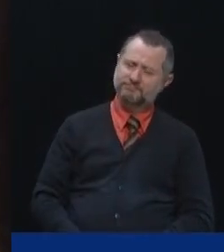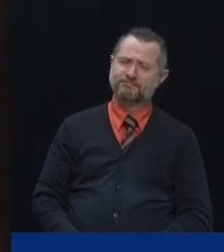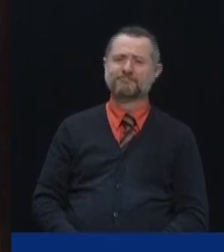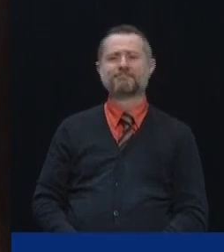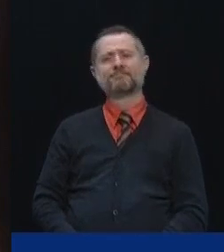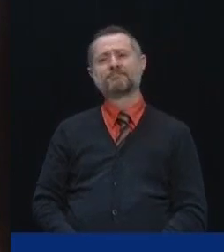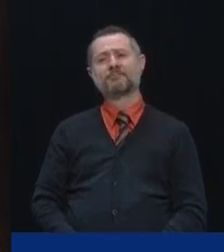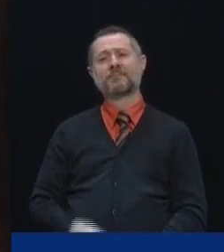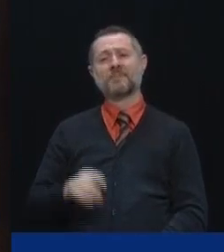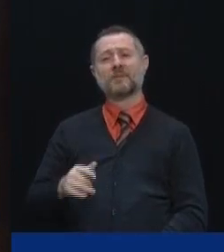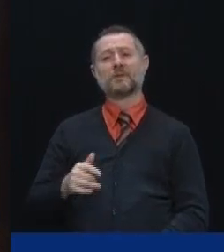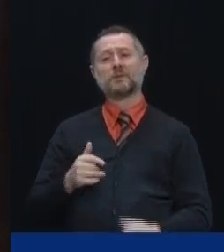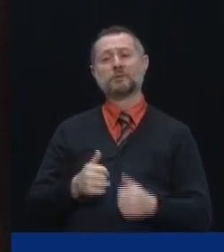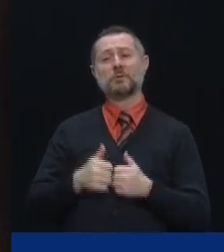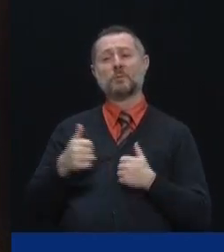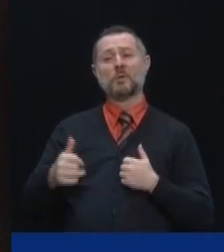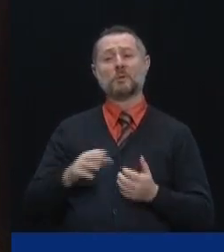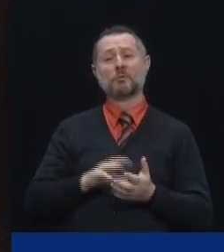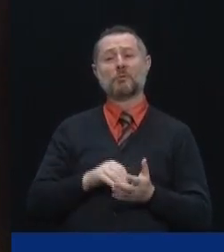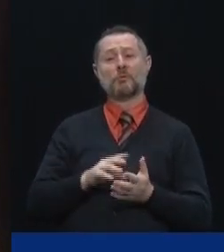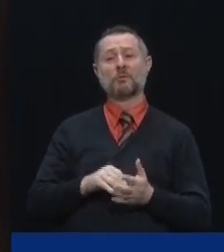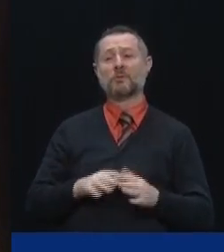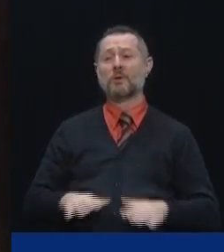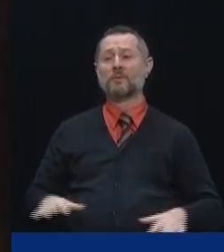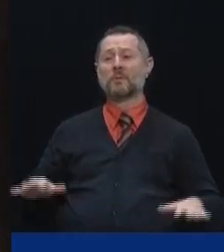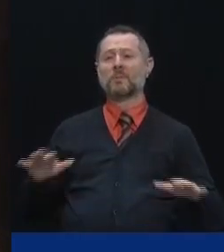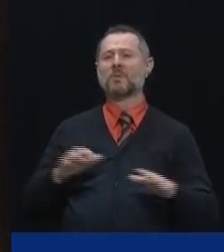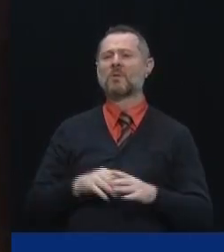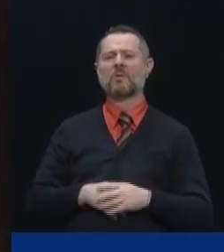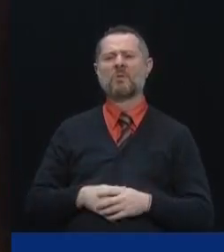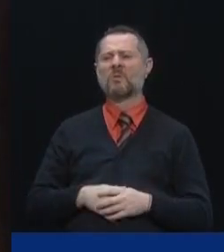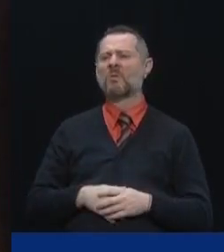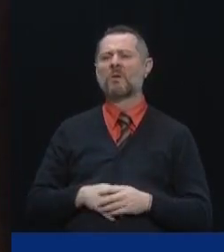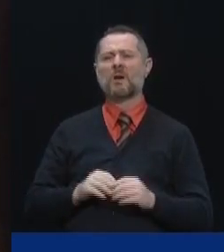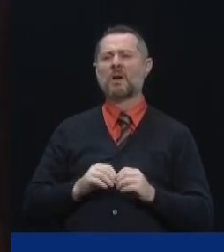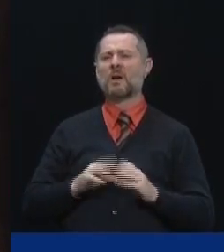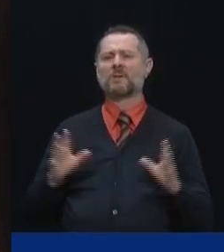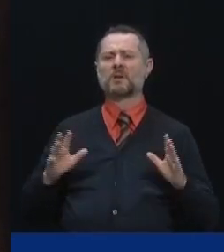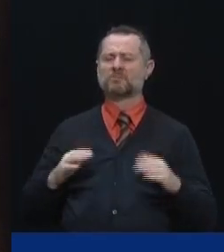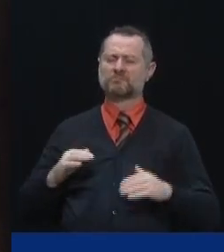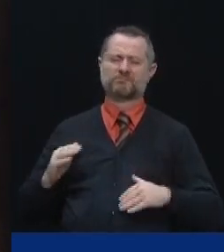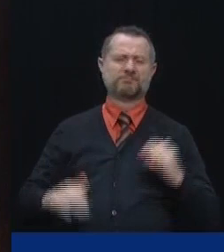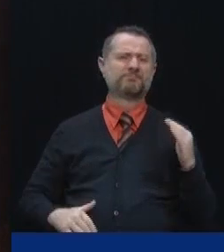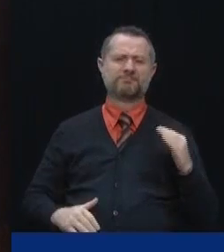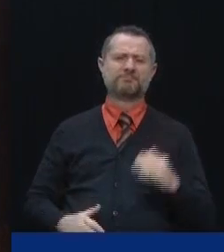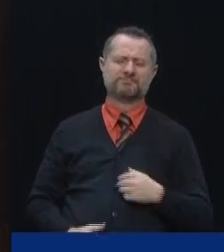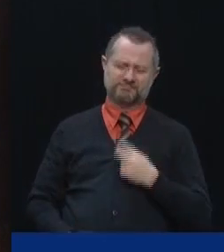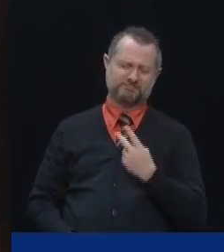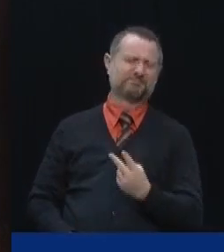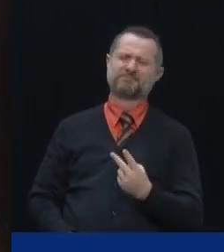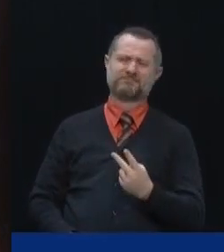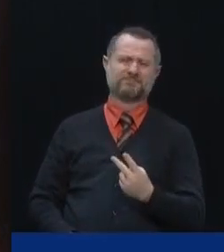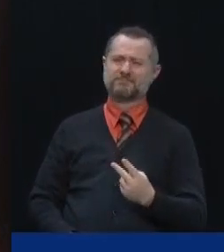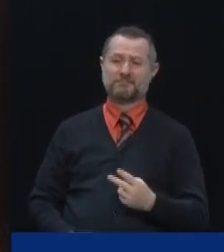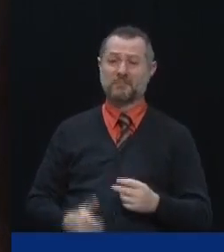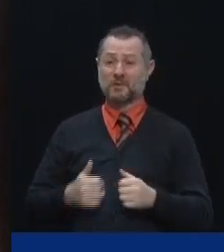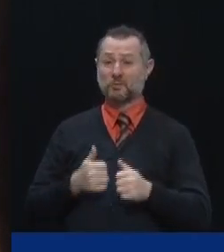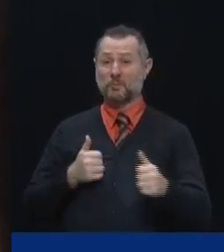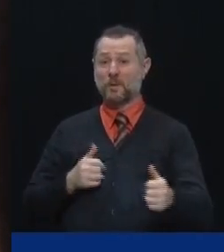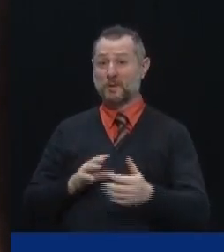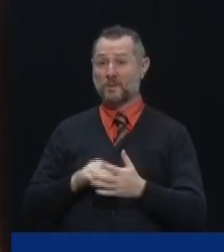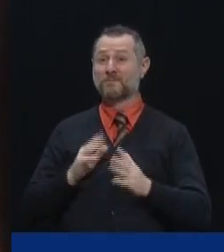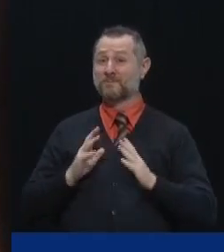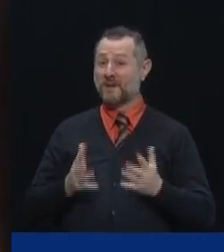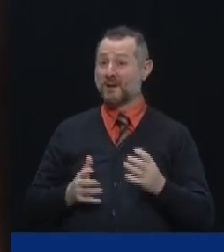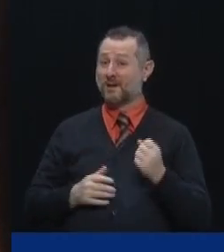remote learning exploded the injustice. Remote learning. Yeah, remote learning works great. If you